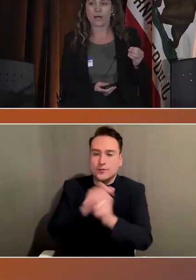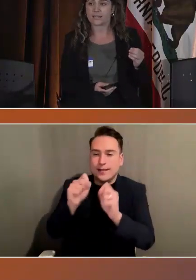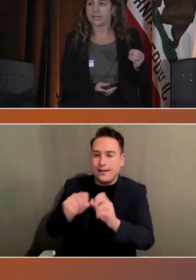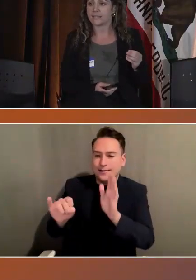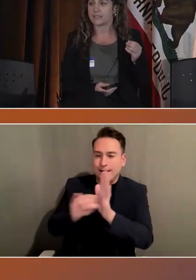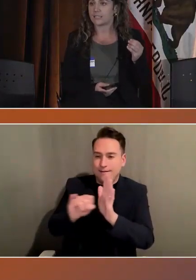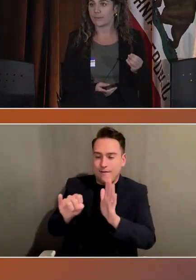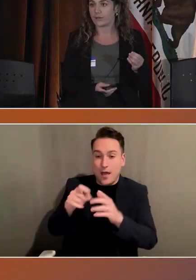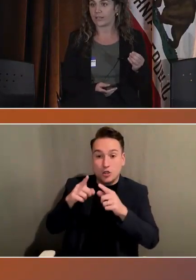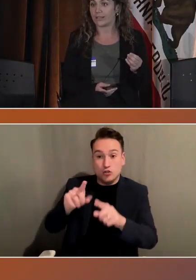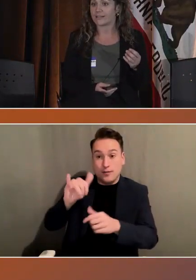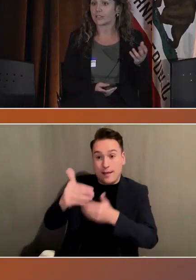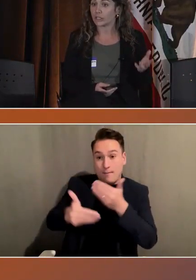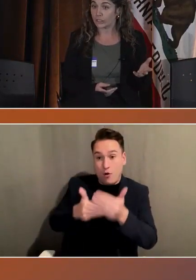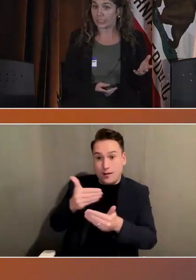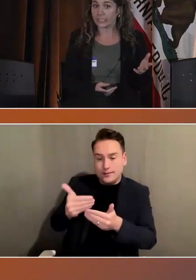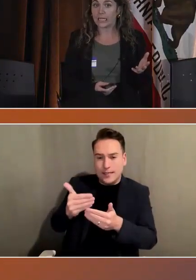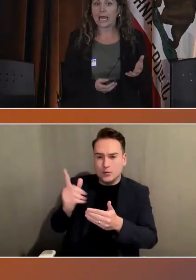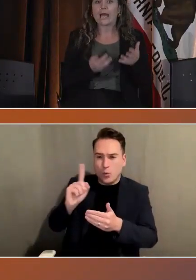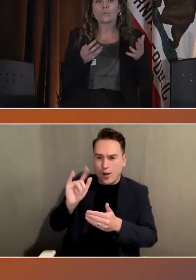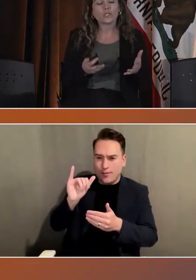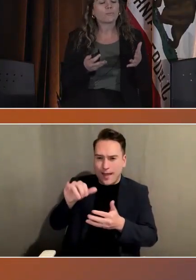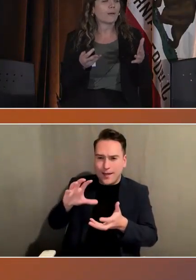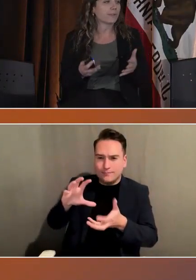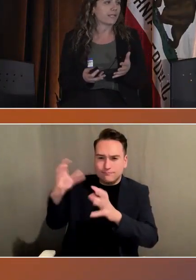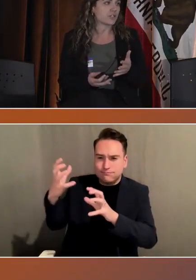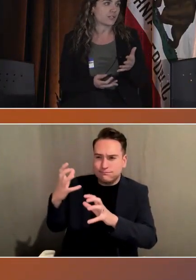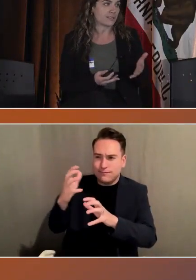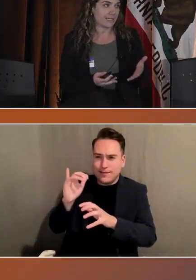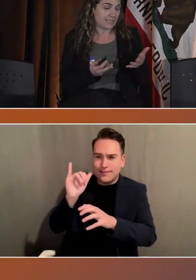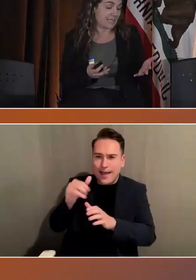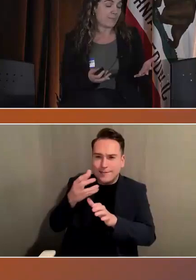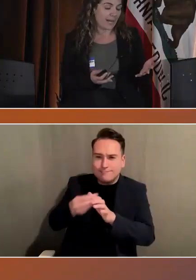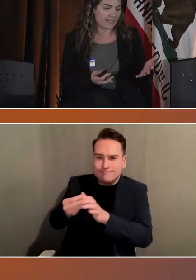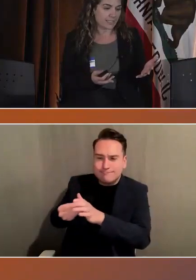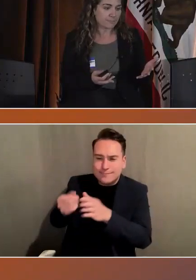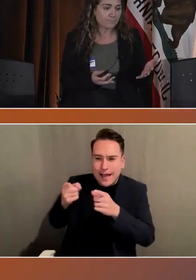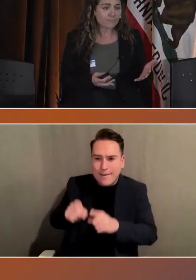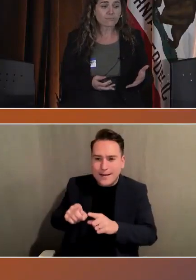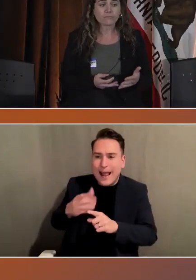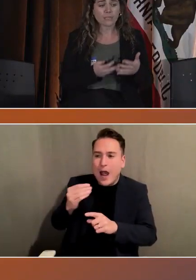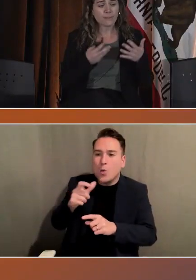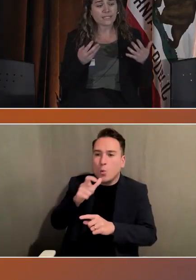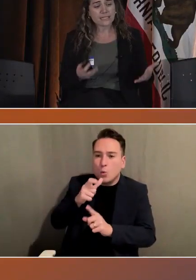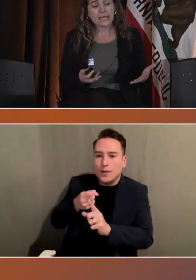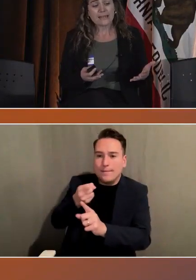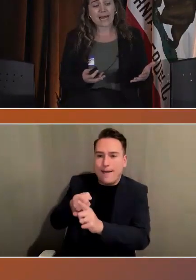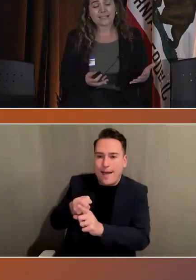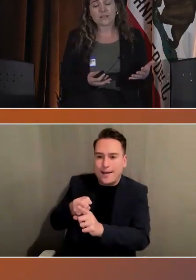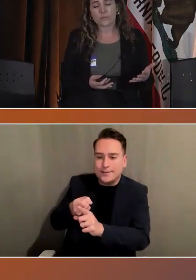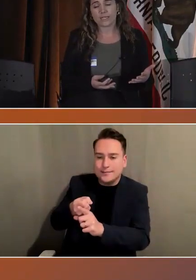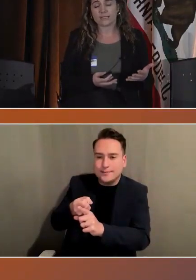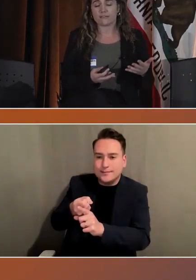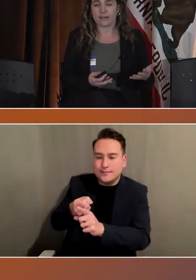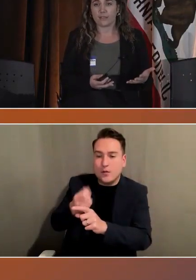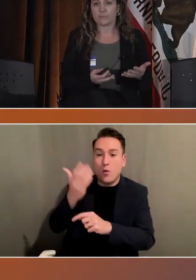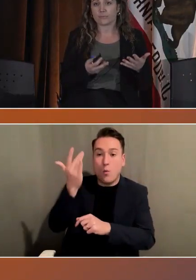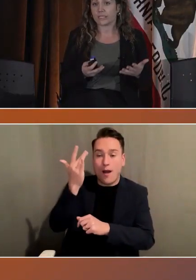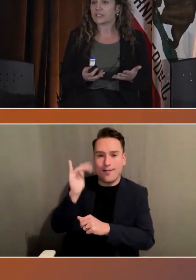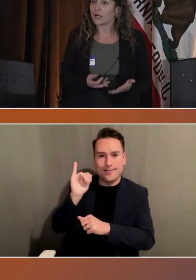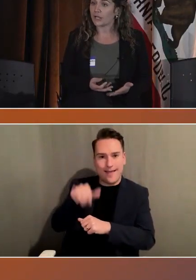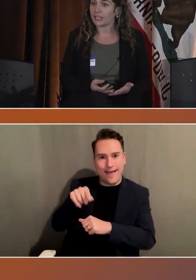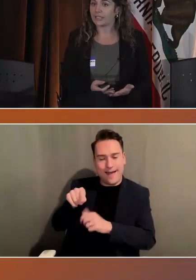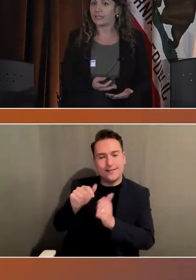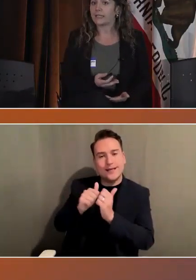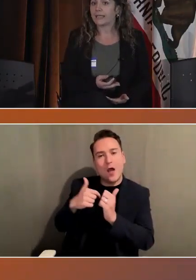this process the disparity is occurring and which population it's impacting. Because that's the way to develop